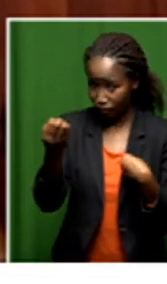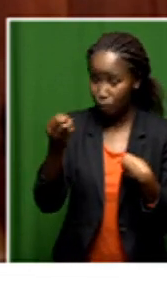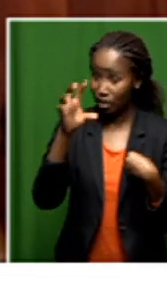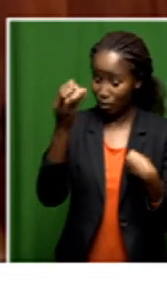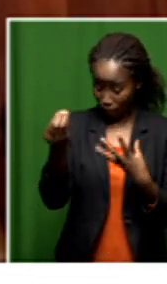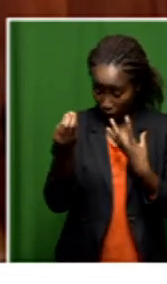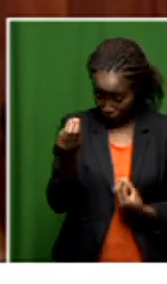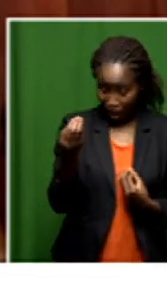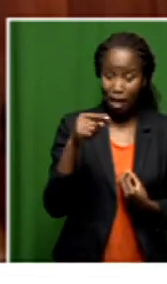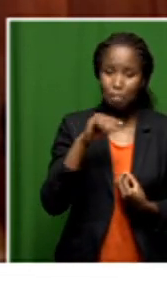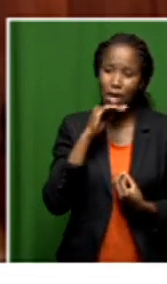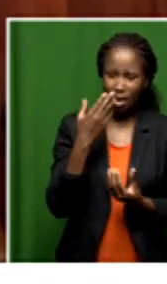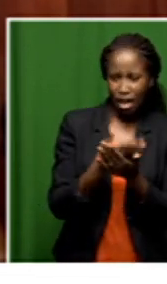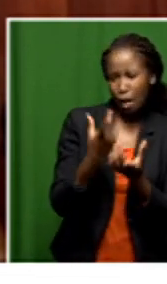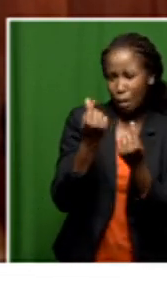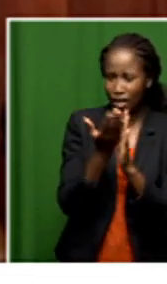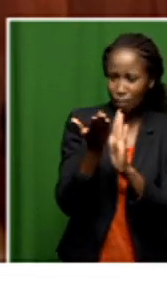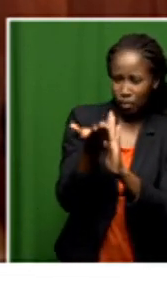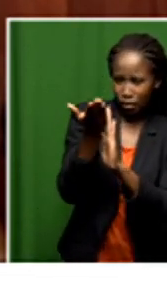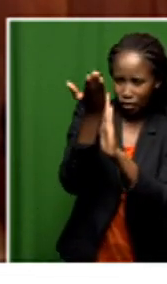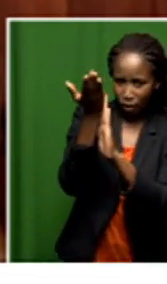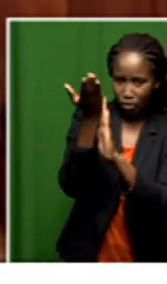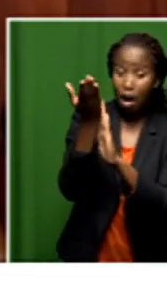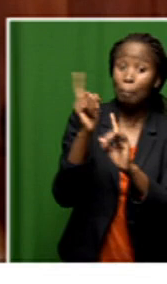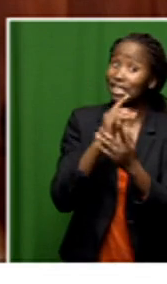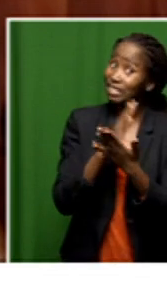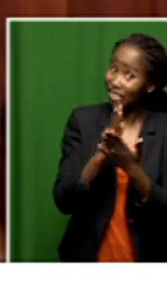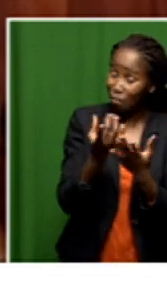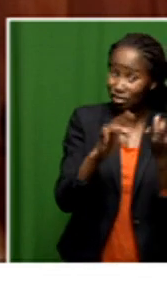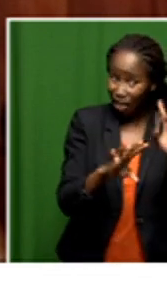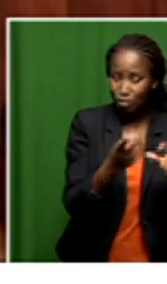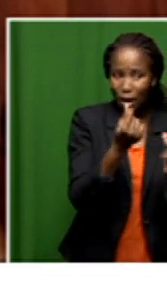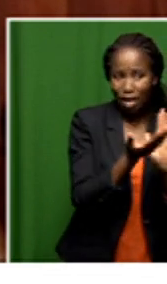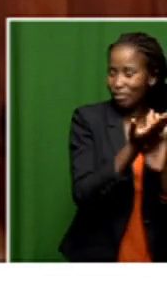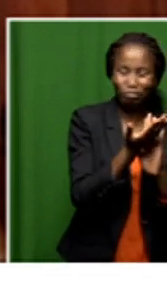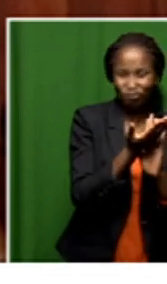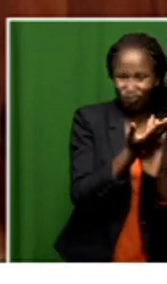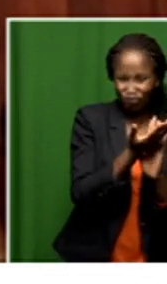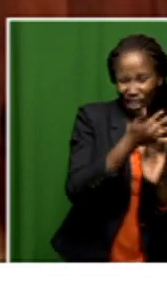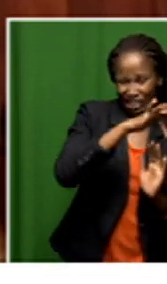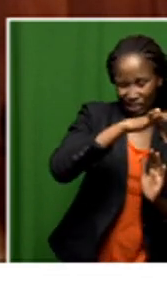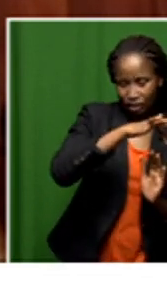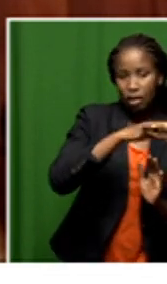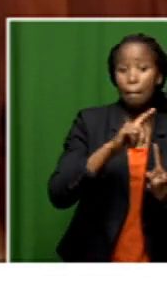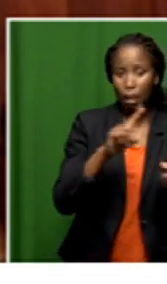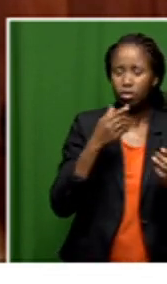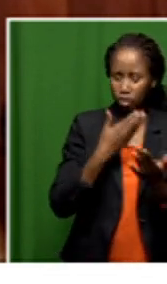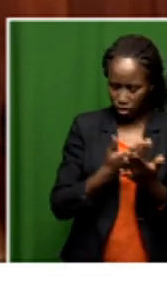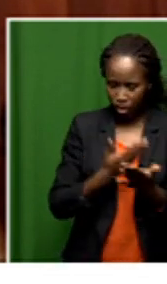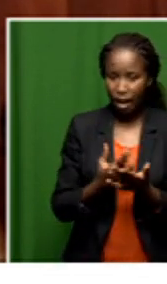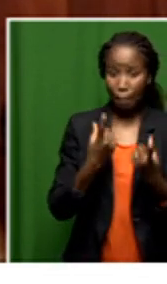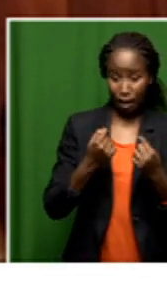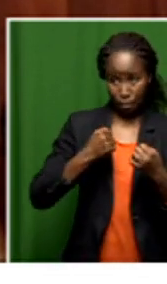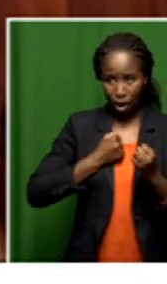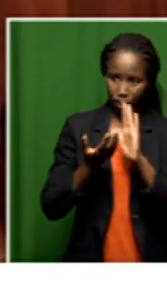of your money that are growing, and there'll be portions that may not be doing well. But if you've got a good spread, you've got the ability to grow your money and manage